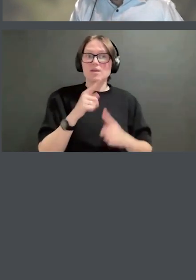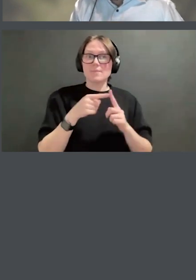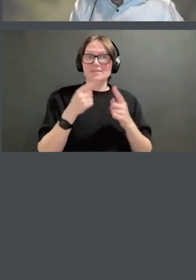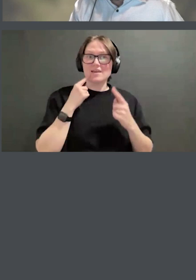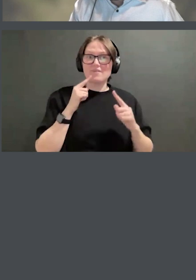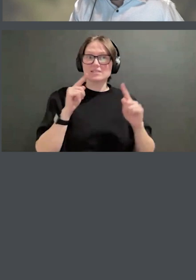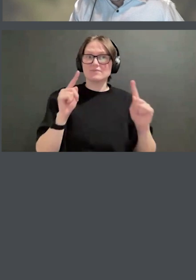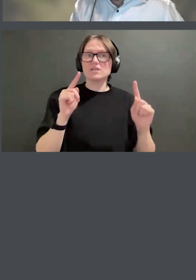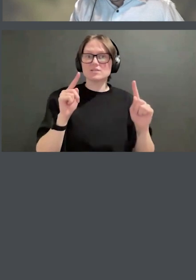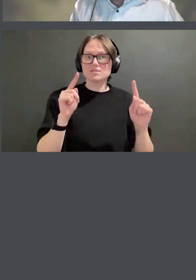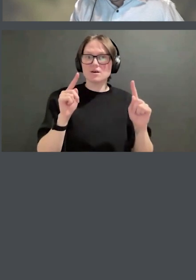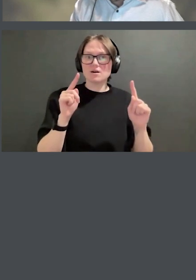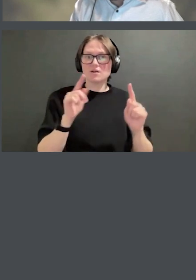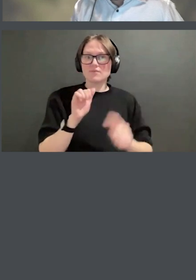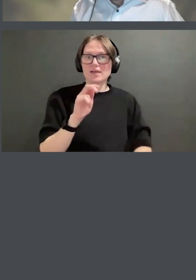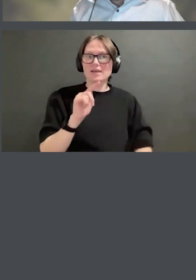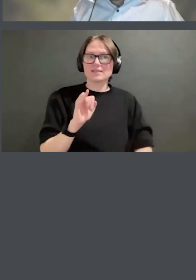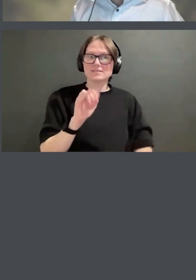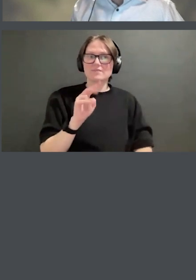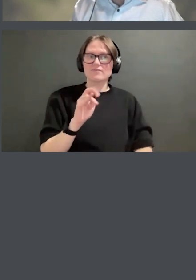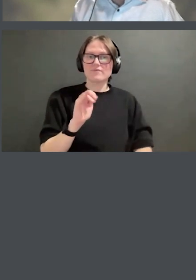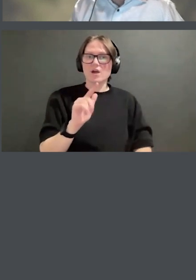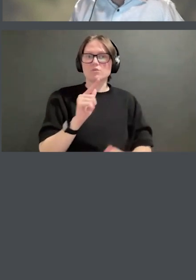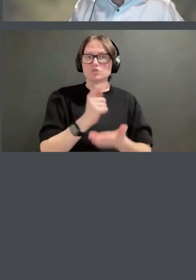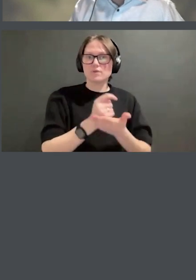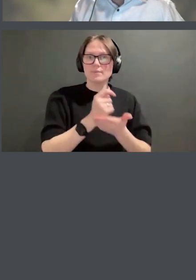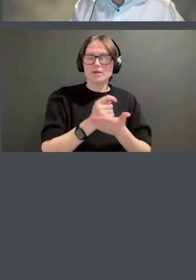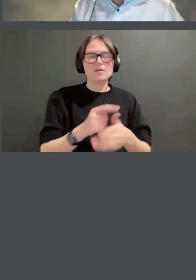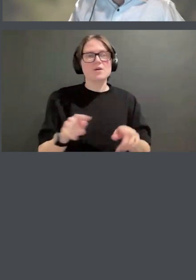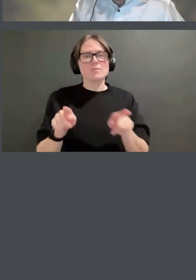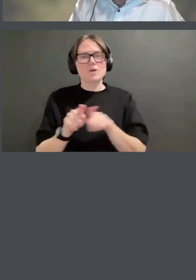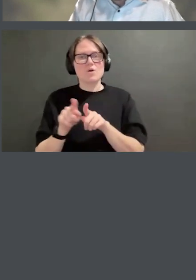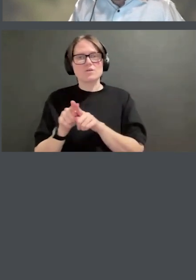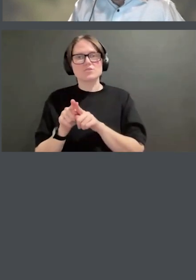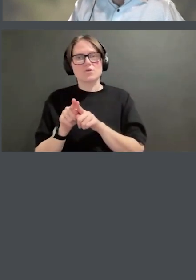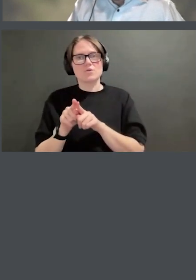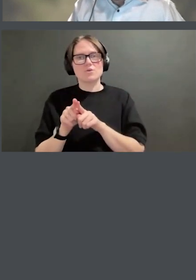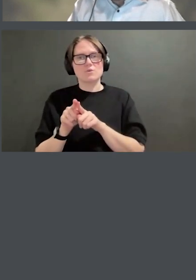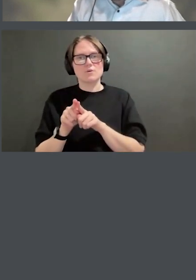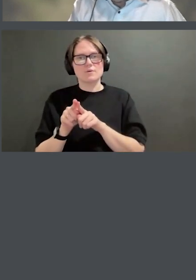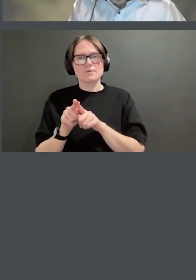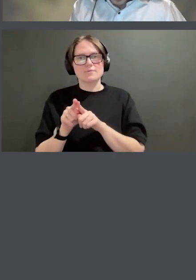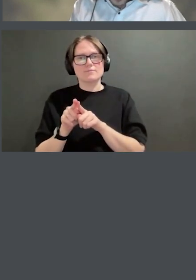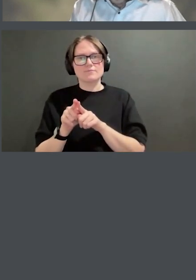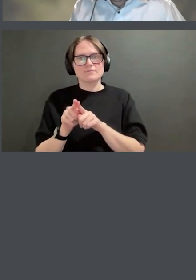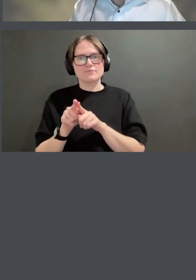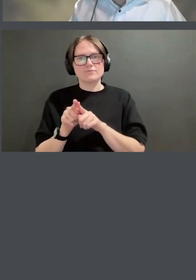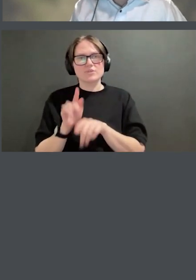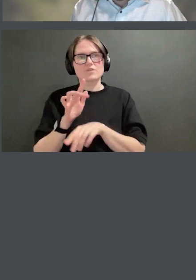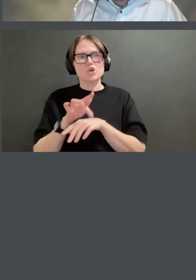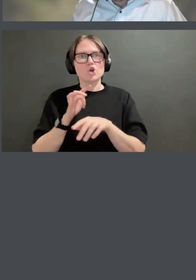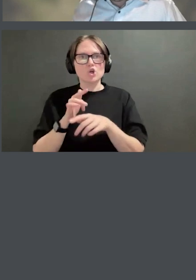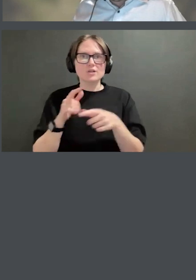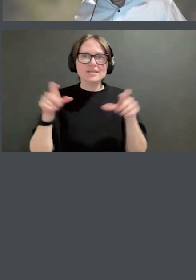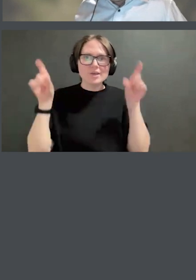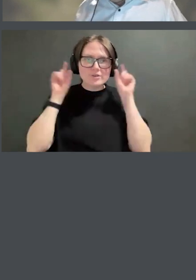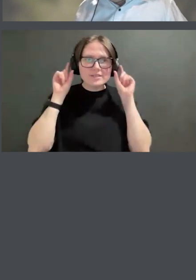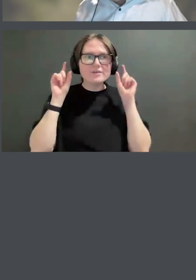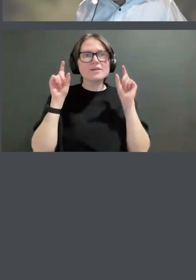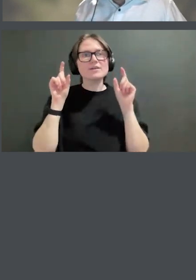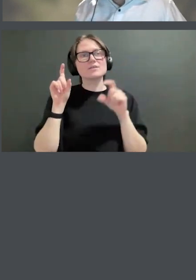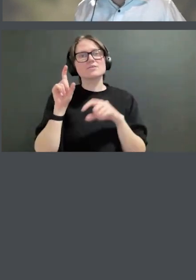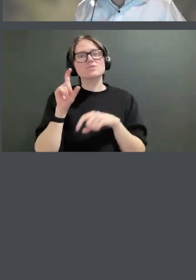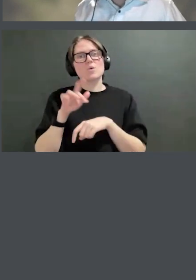effectiveness of antiviral treatment, but also on the effect of early fitting with hearing aids